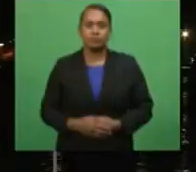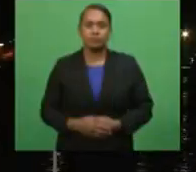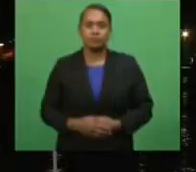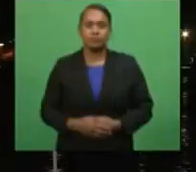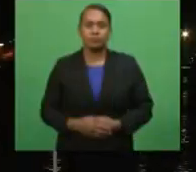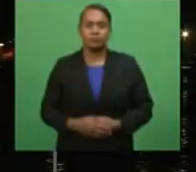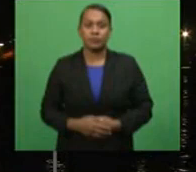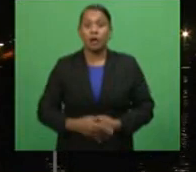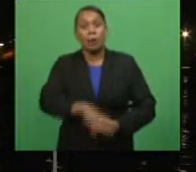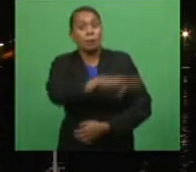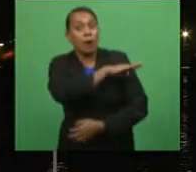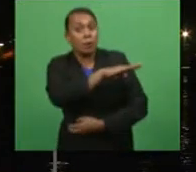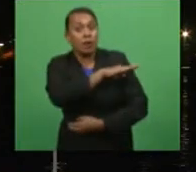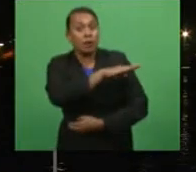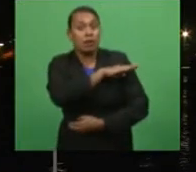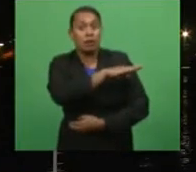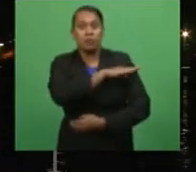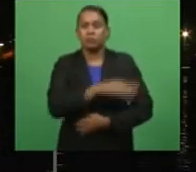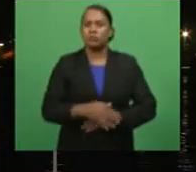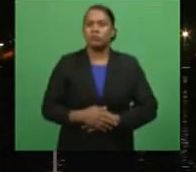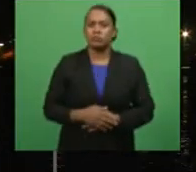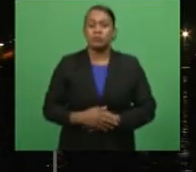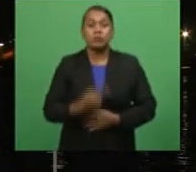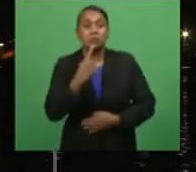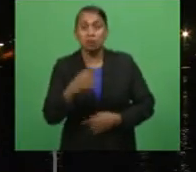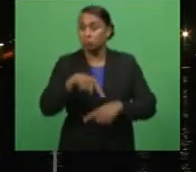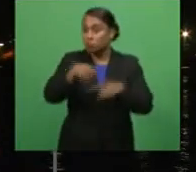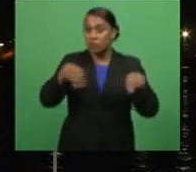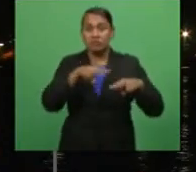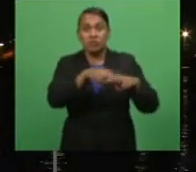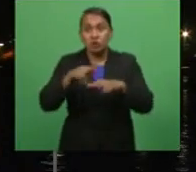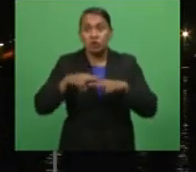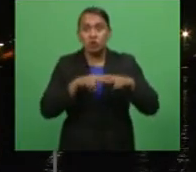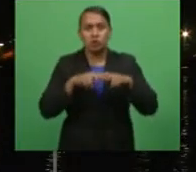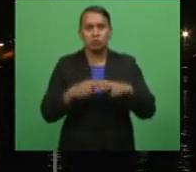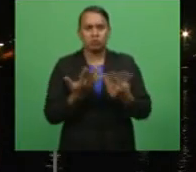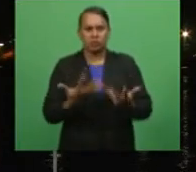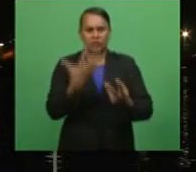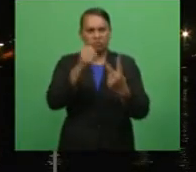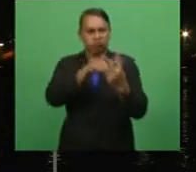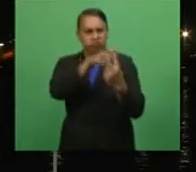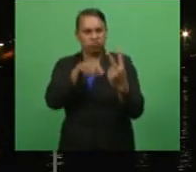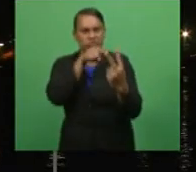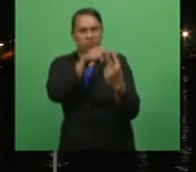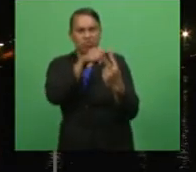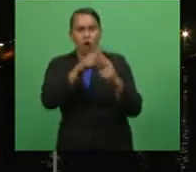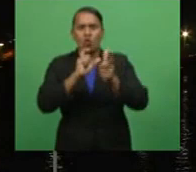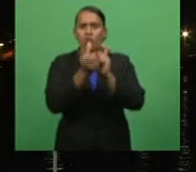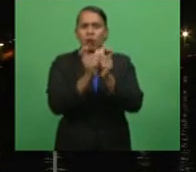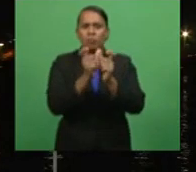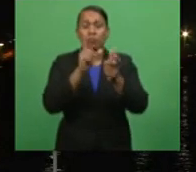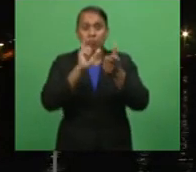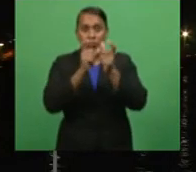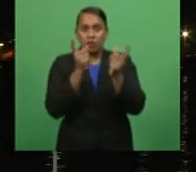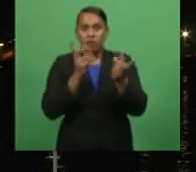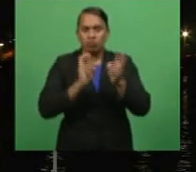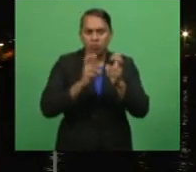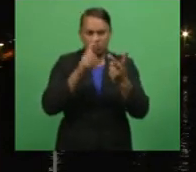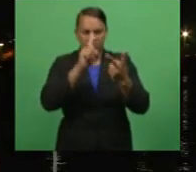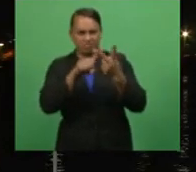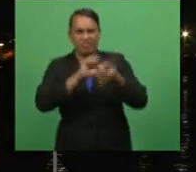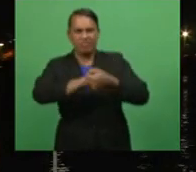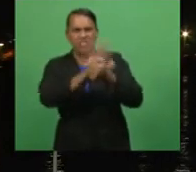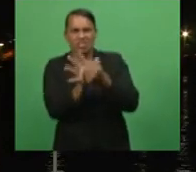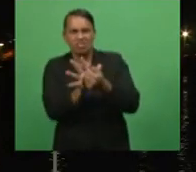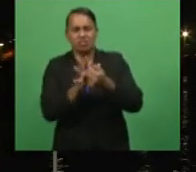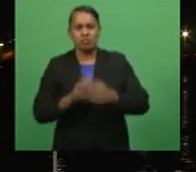Prime Minister Vorenge Bainimarama says Fiji is fighting the climate crisis and the COVID-19 pandemic all at once. In